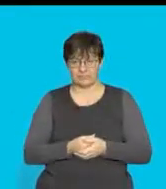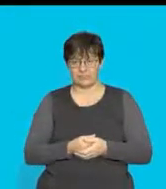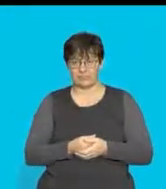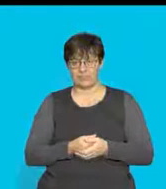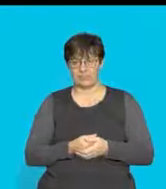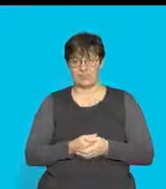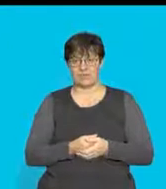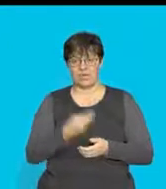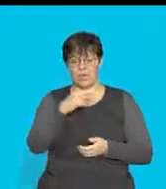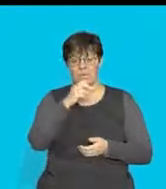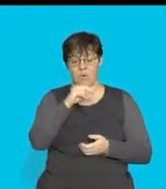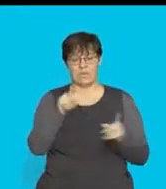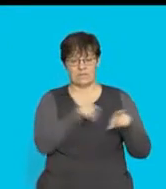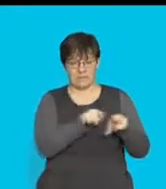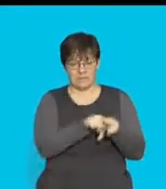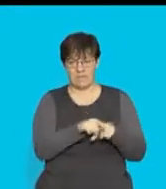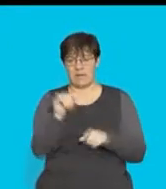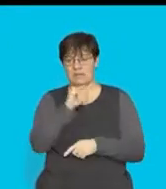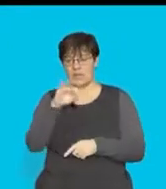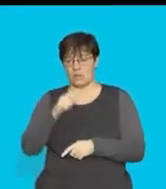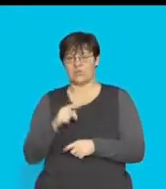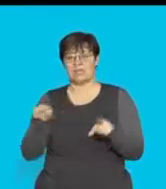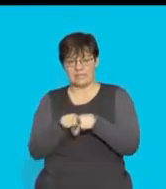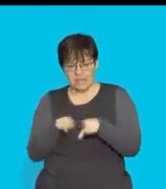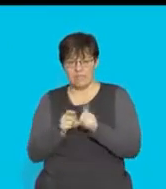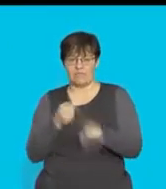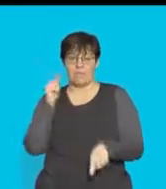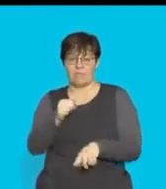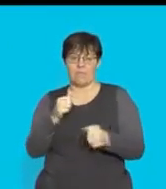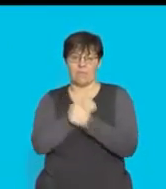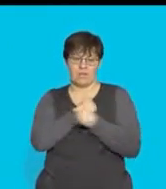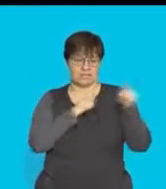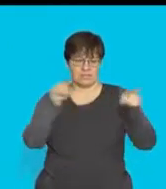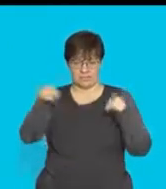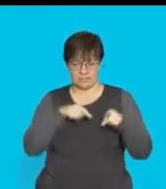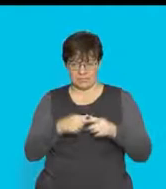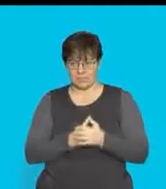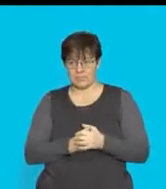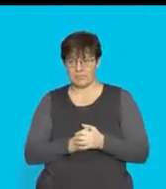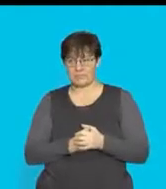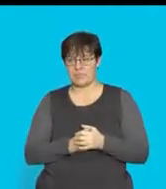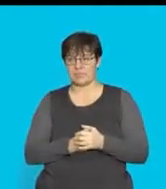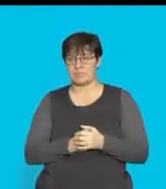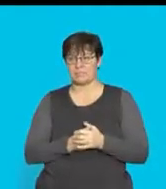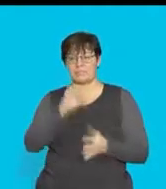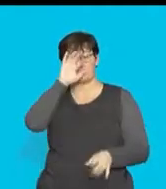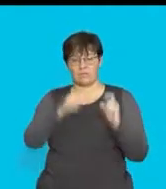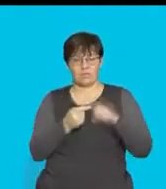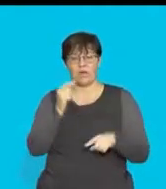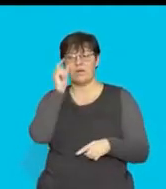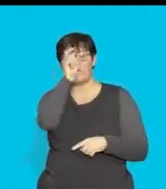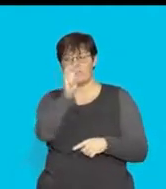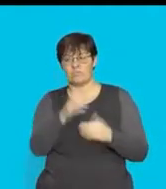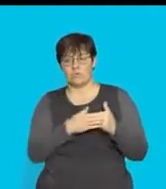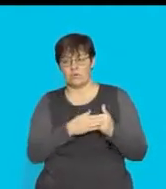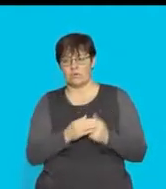Homo, same, zygote, again, same alleles from the parent. Okay, we quickly wrap this section